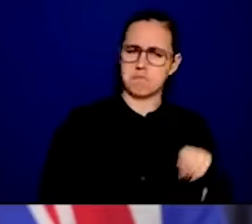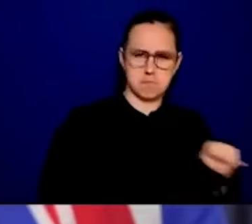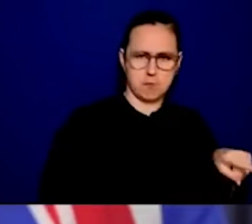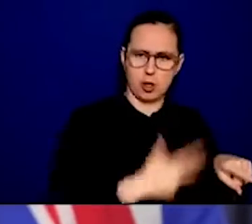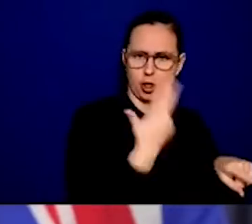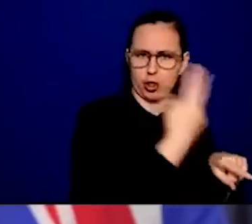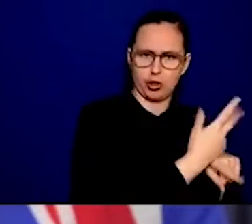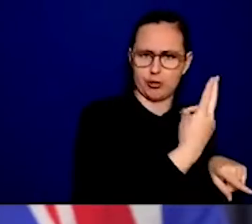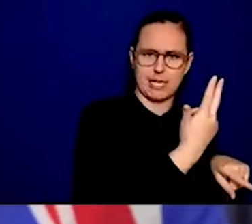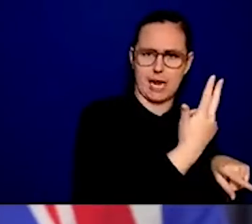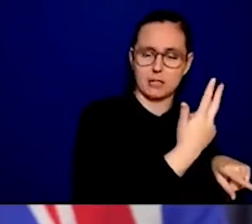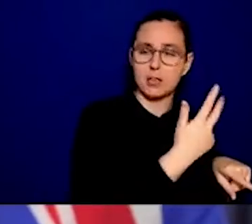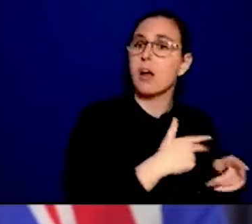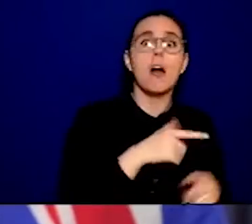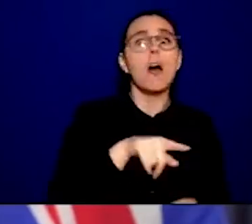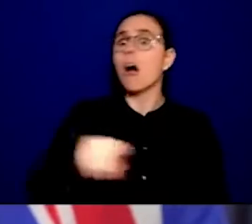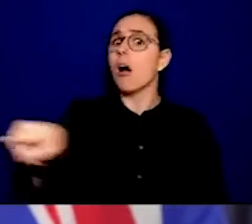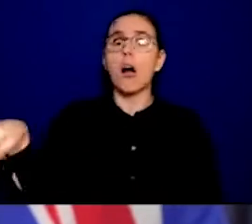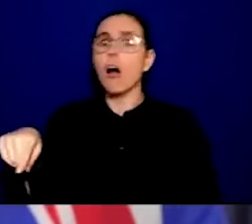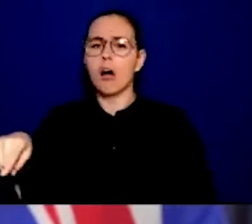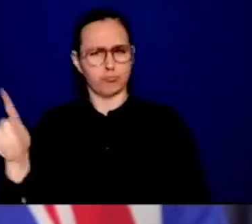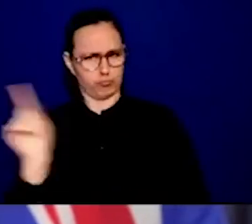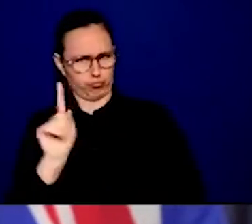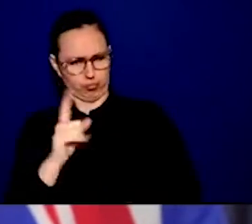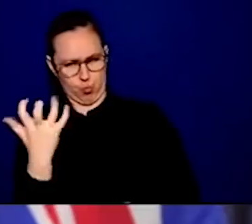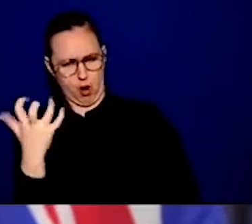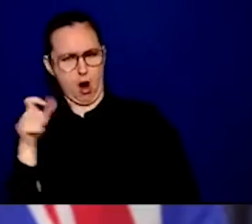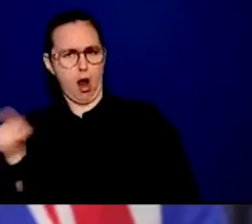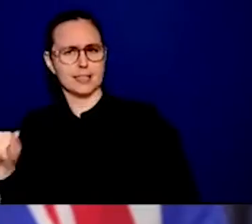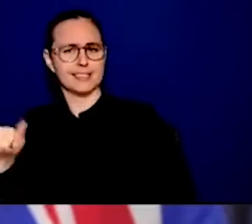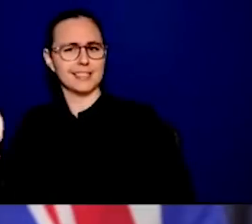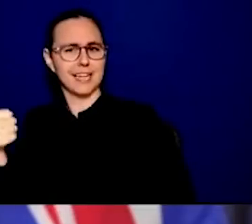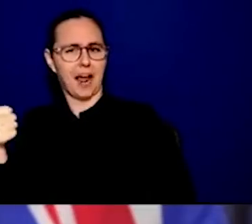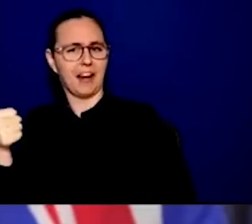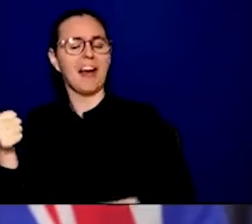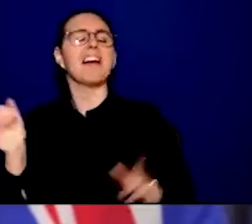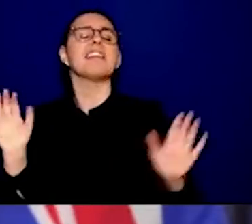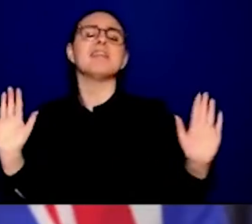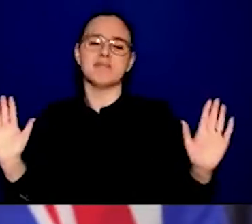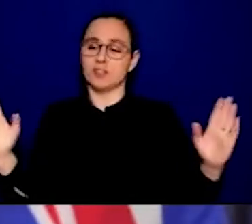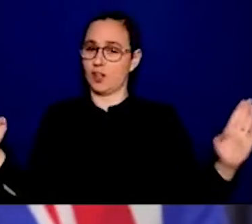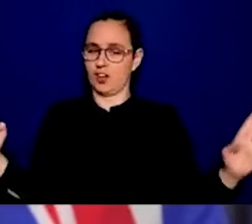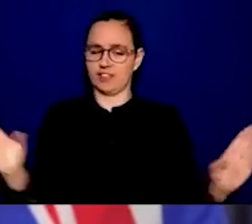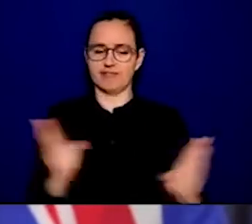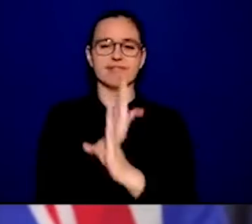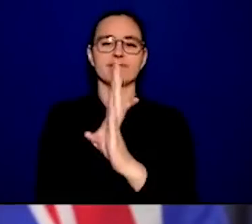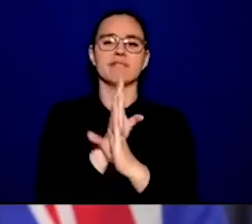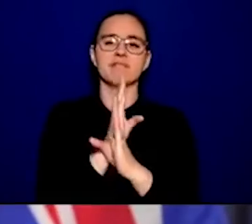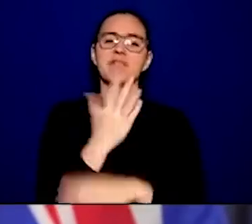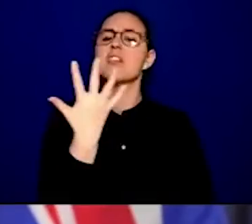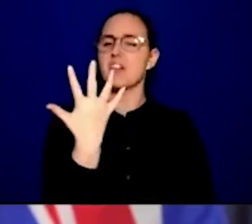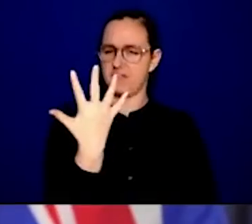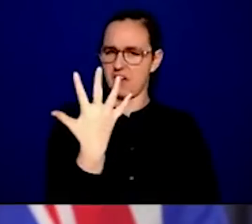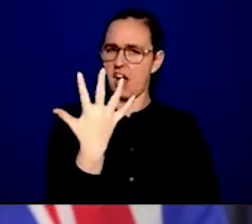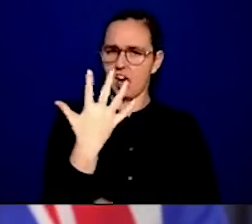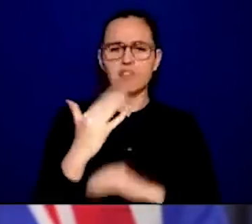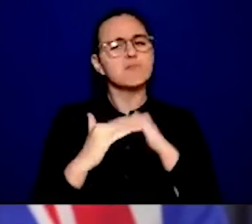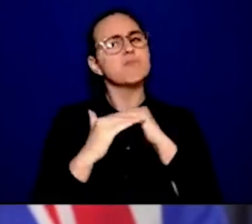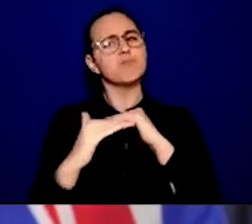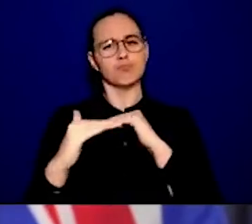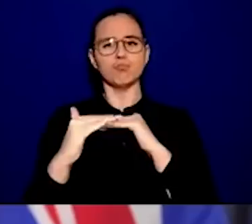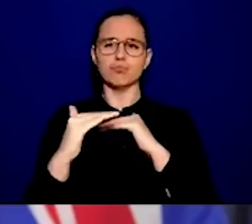more. 5 days is a sustainable solution given the challenges faced by many